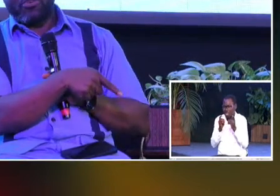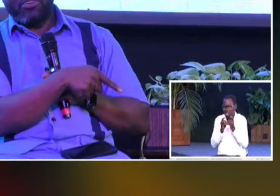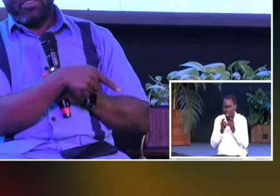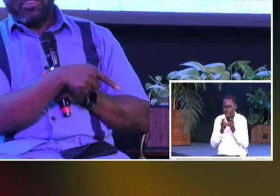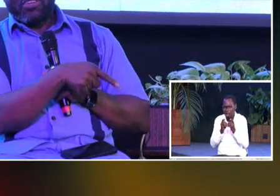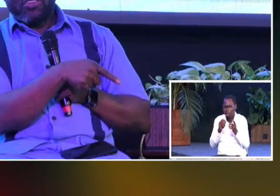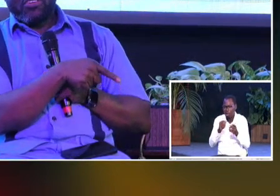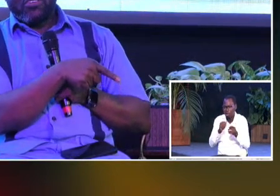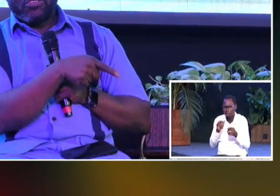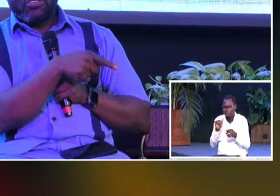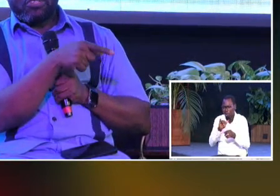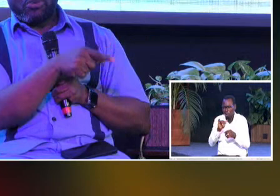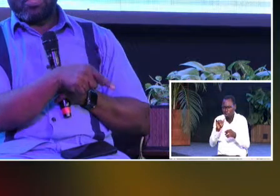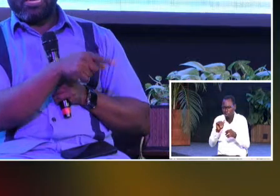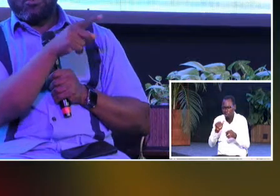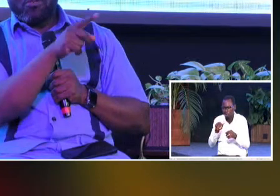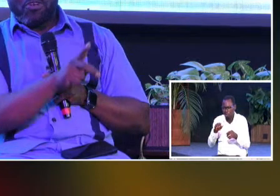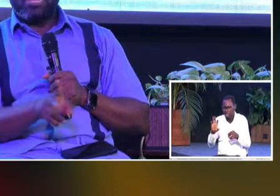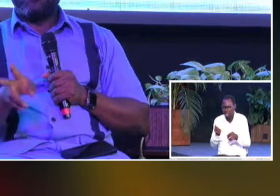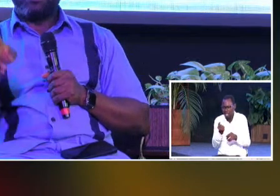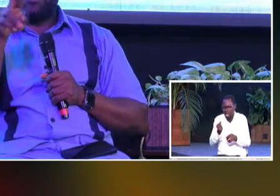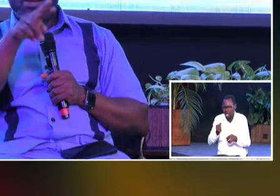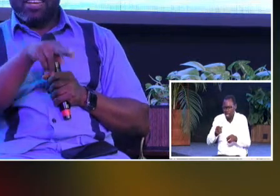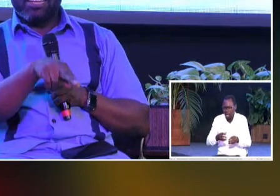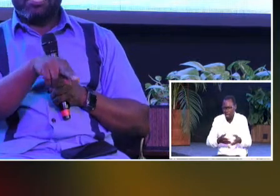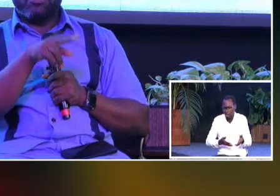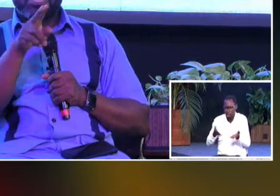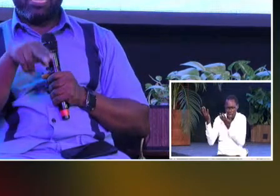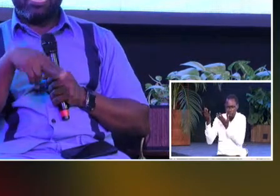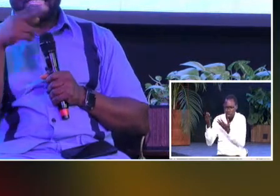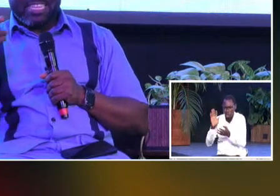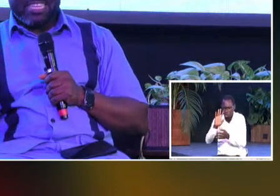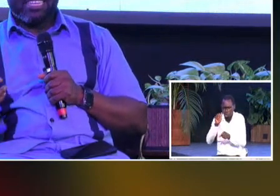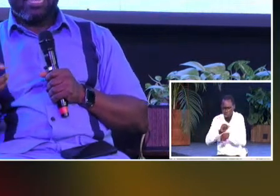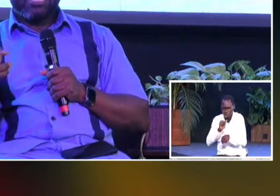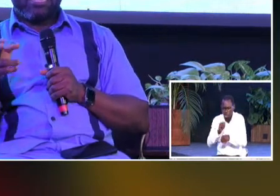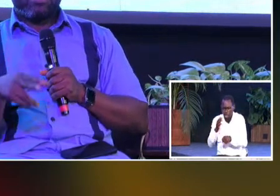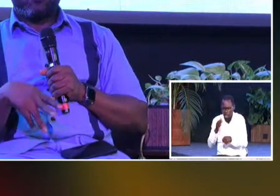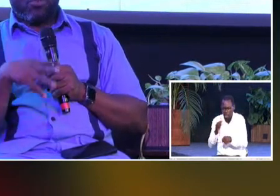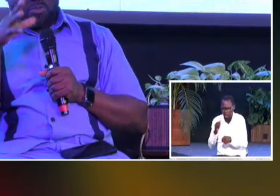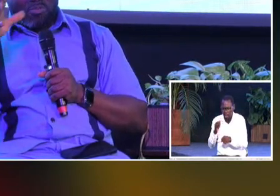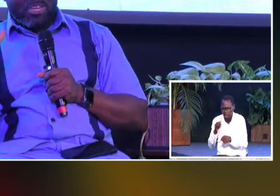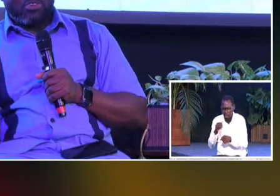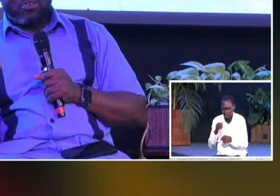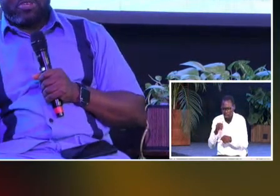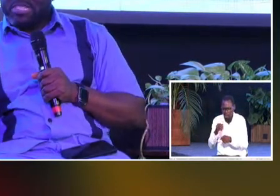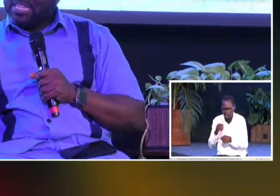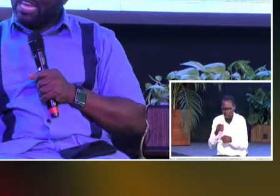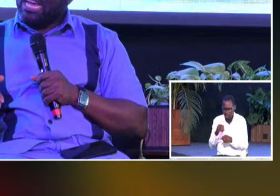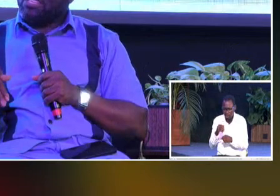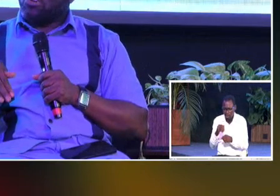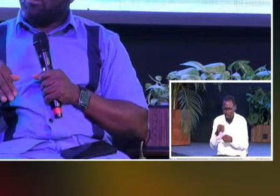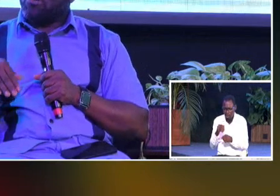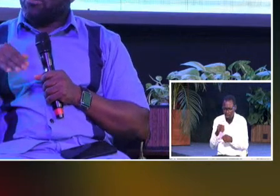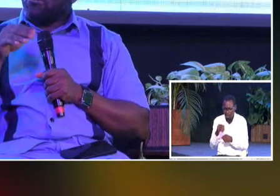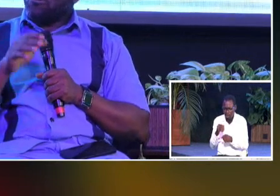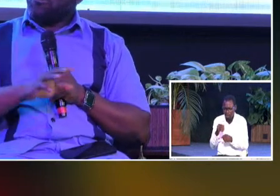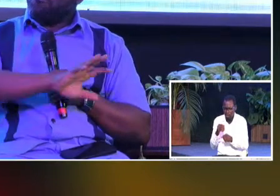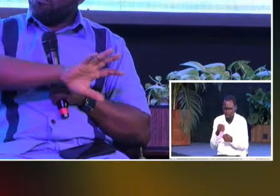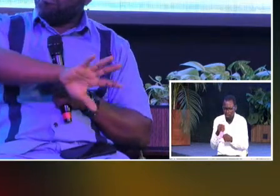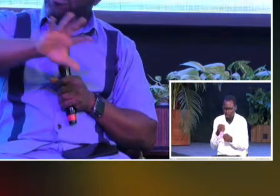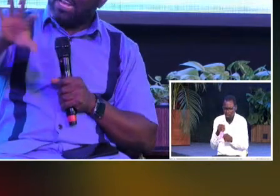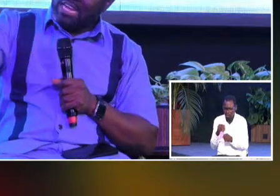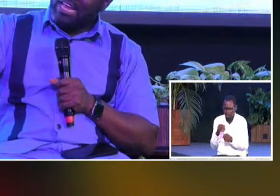job, so that you find a way around it, so you get a skill that will make sure you still get that job